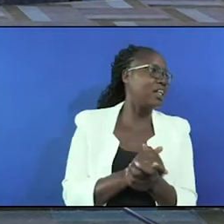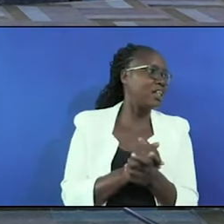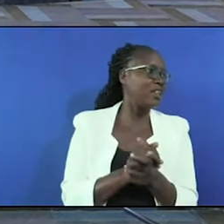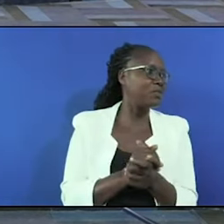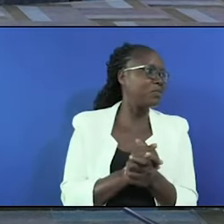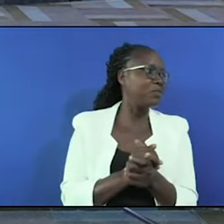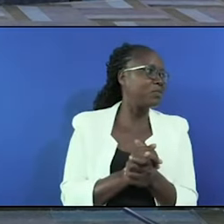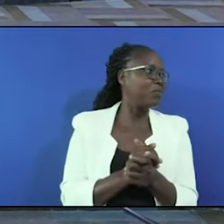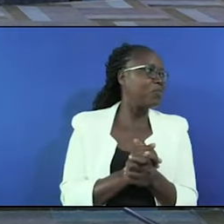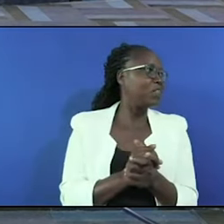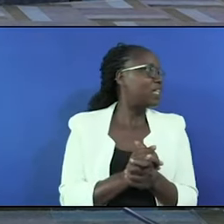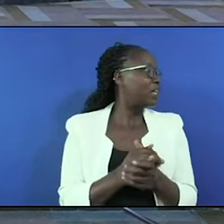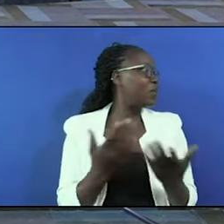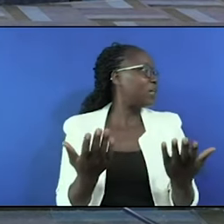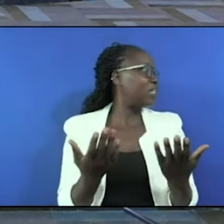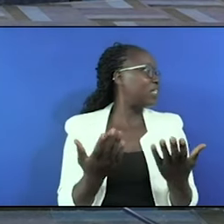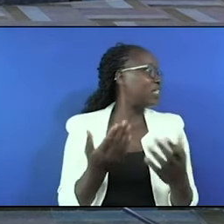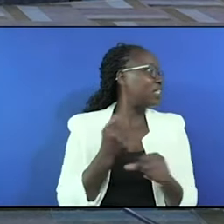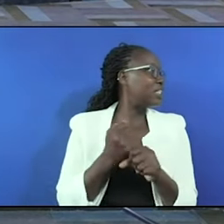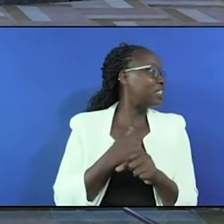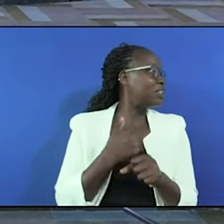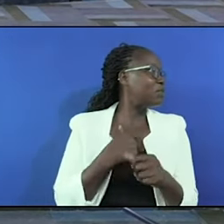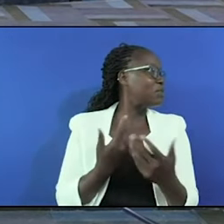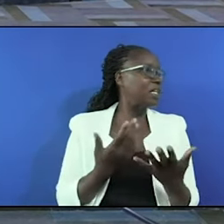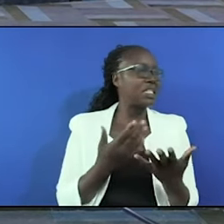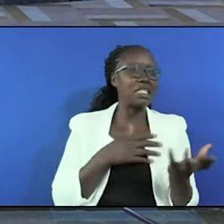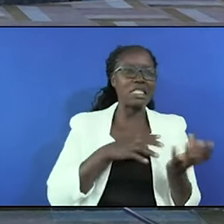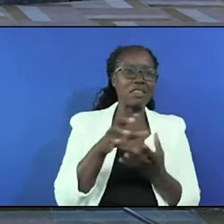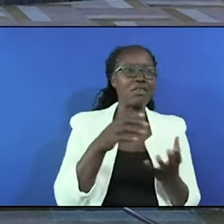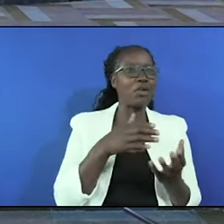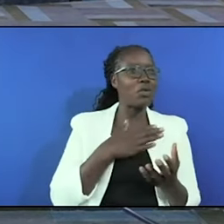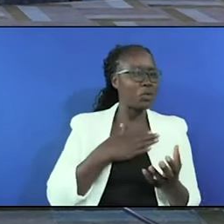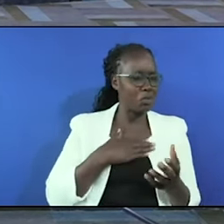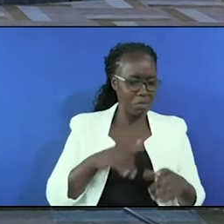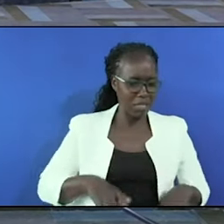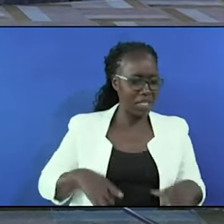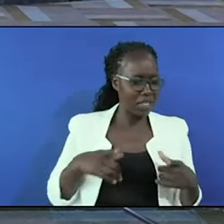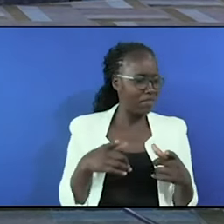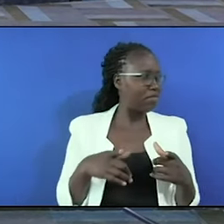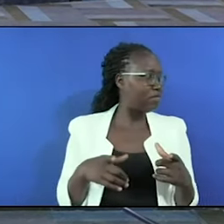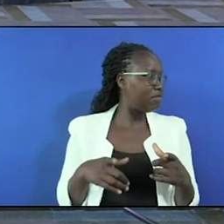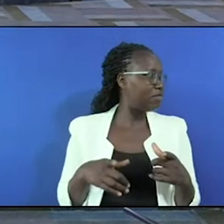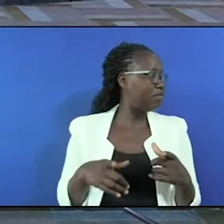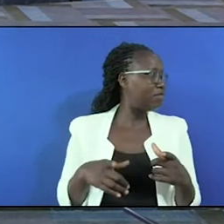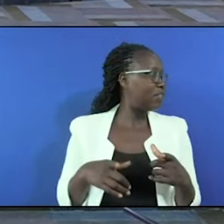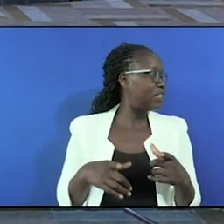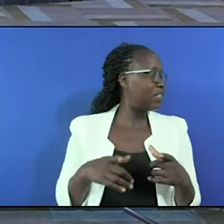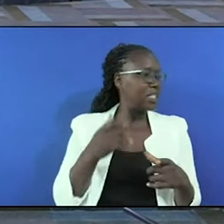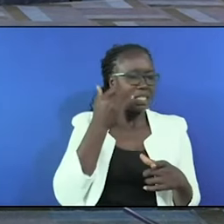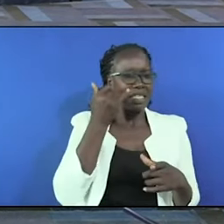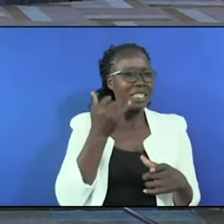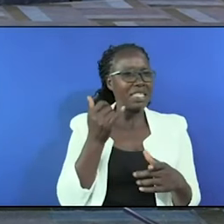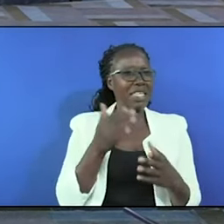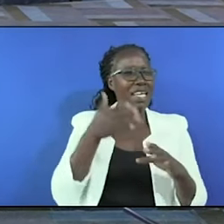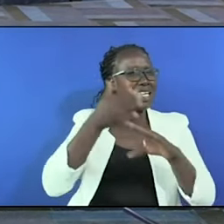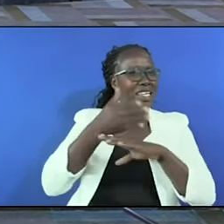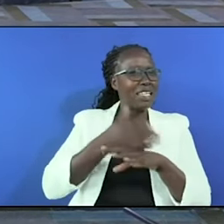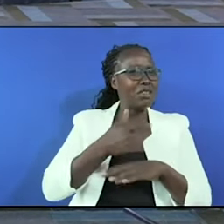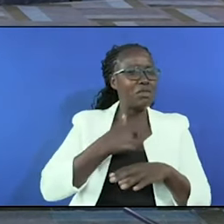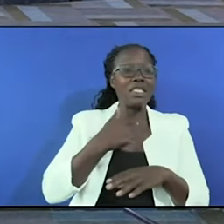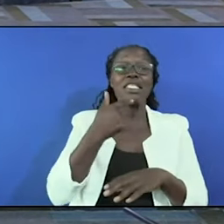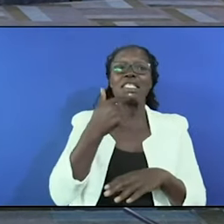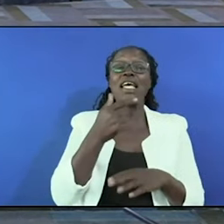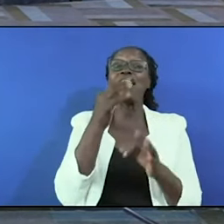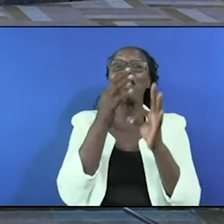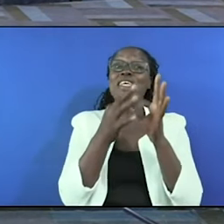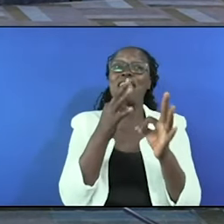You know what they did to me? These people really messed my life. These people who taught me this trade of smoking bangi, they really lied to me. They told me